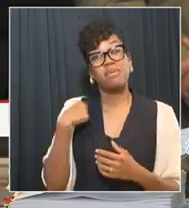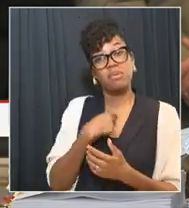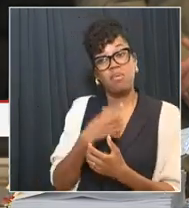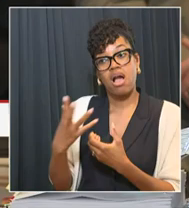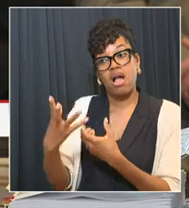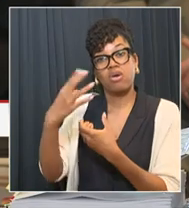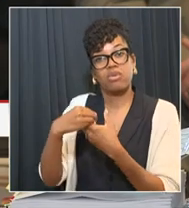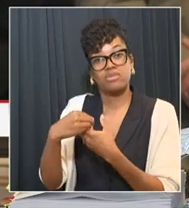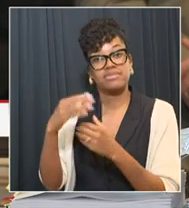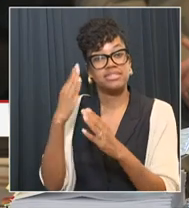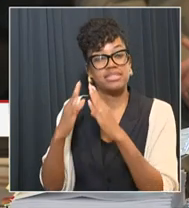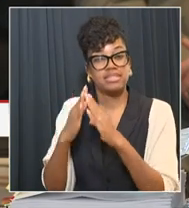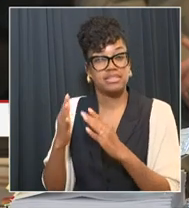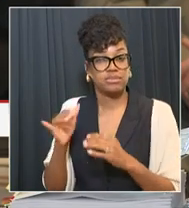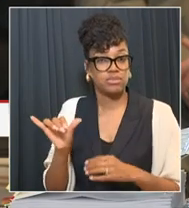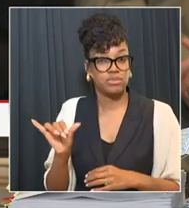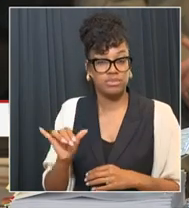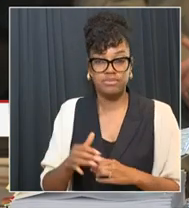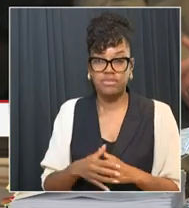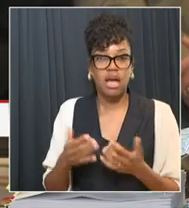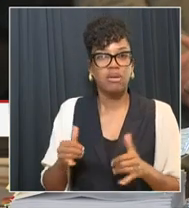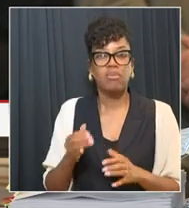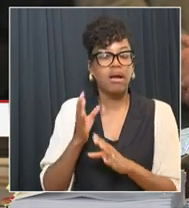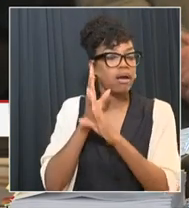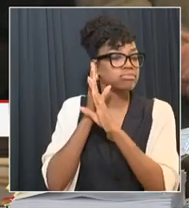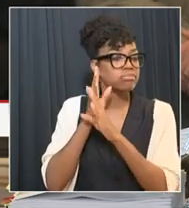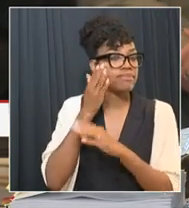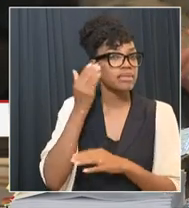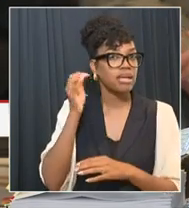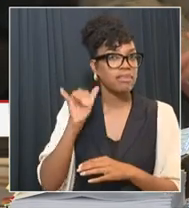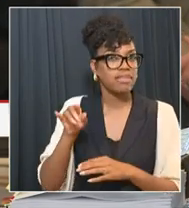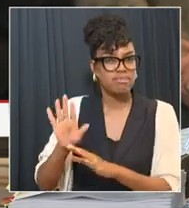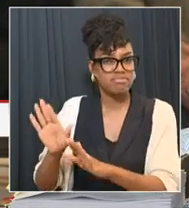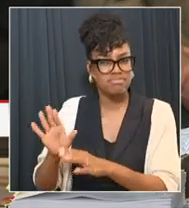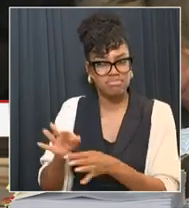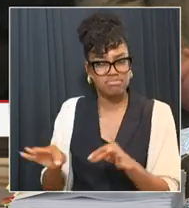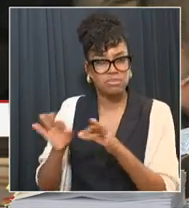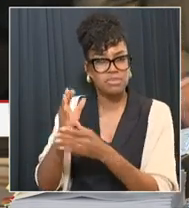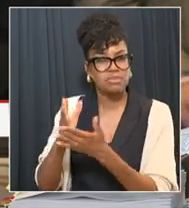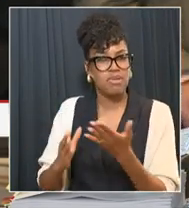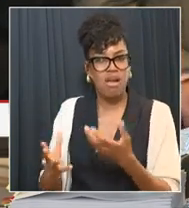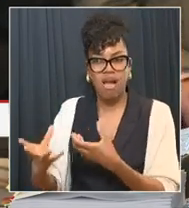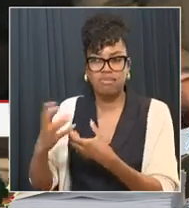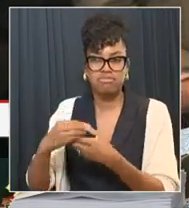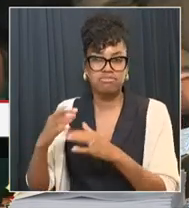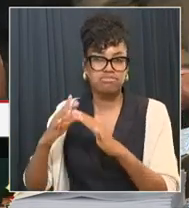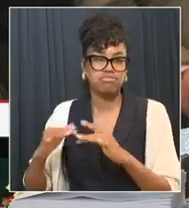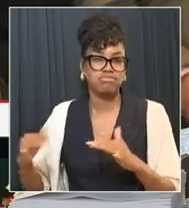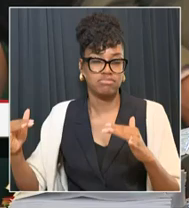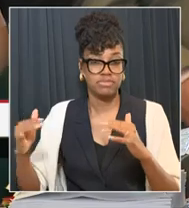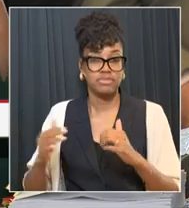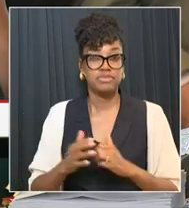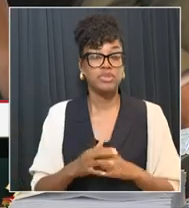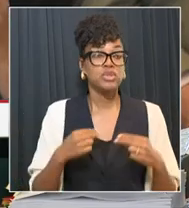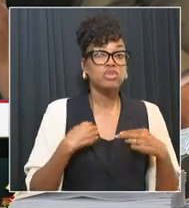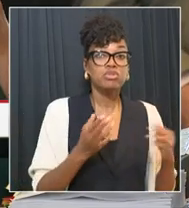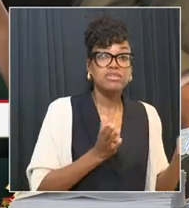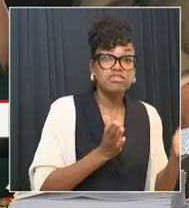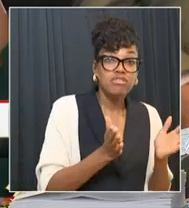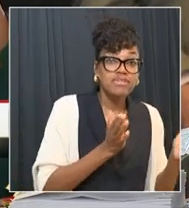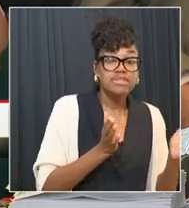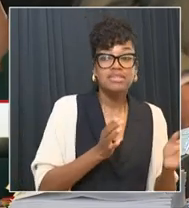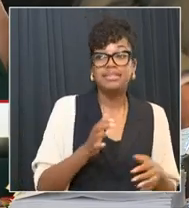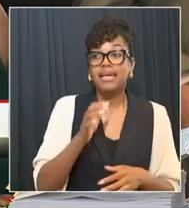lose sight on that. That's why we're going to make sure that we have a great human services program,